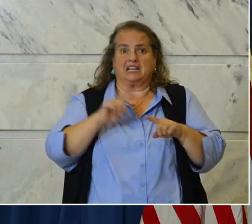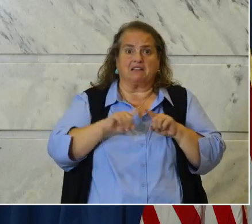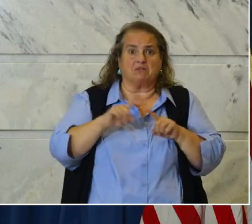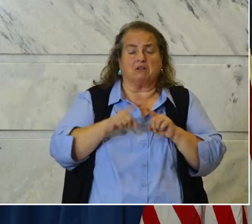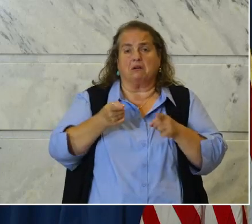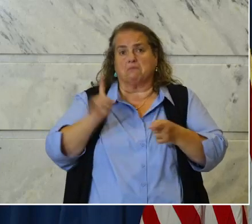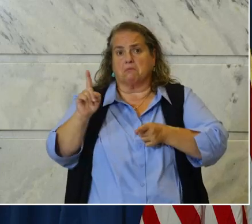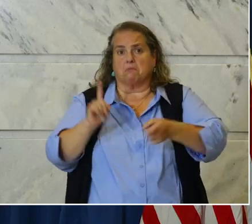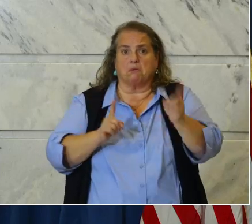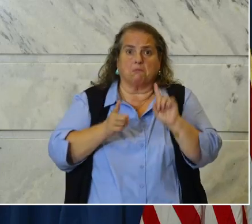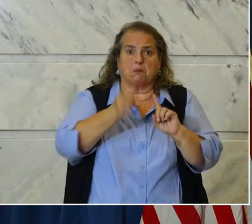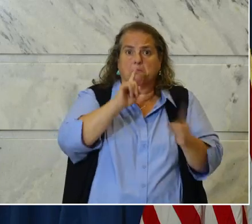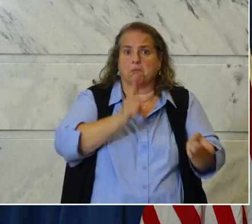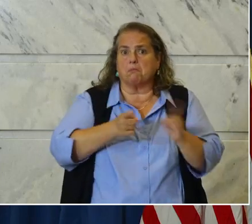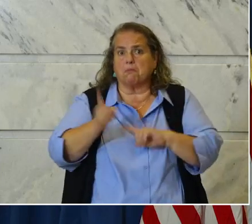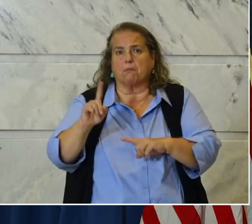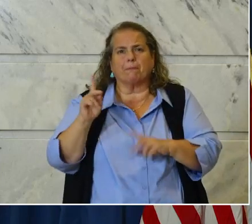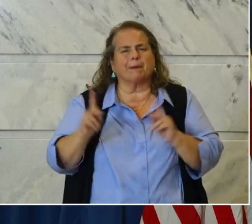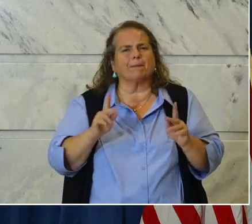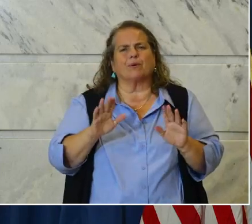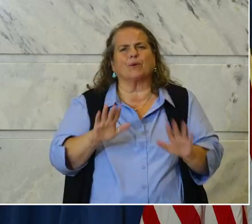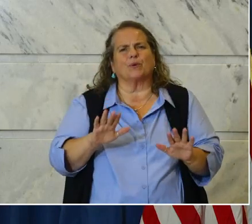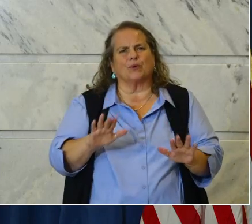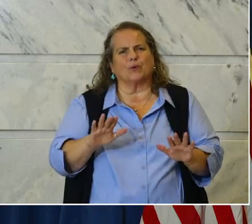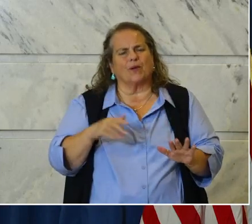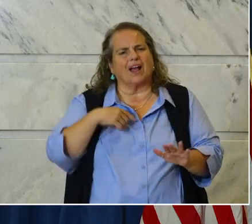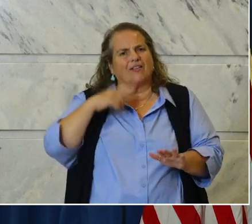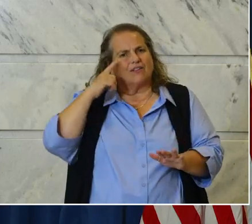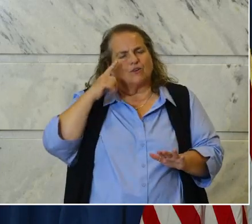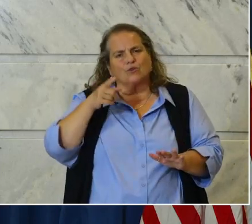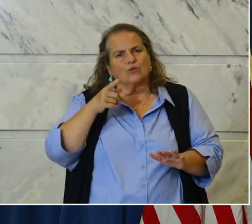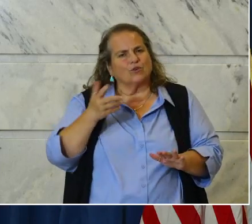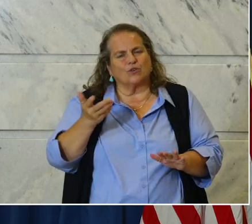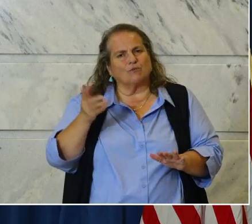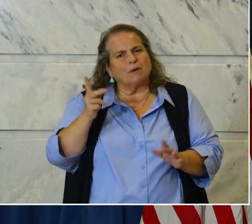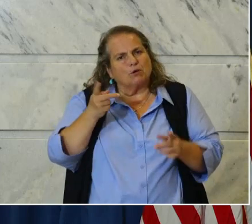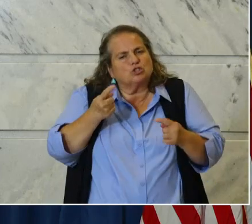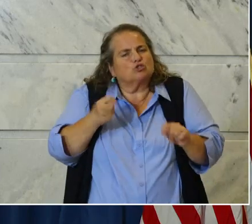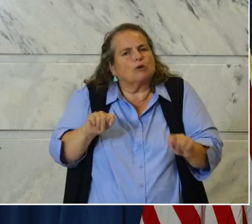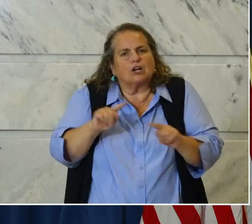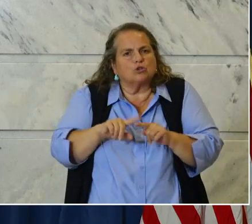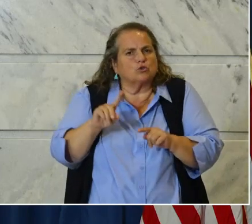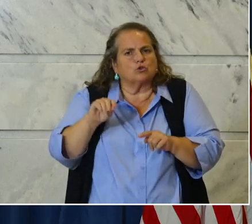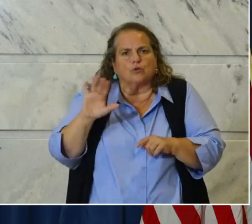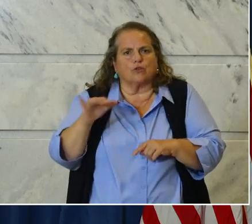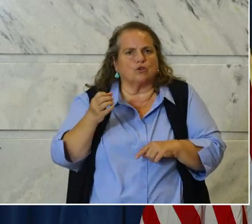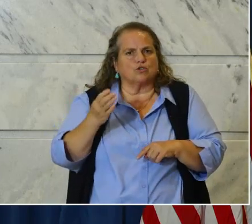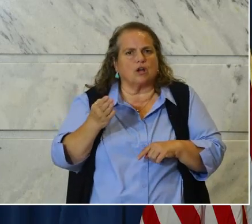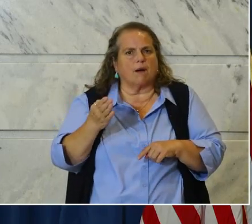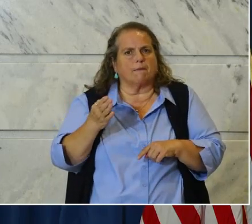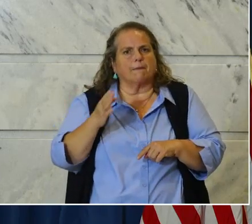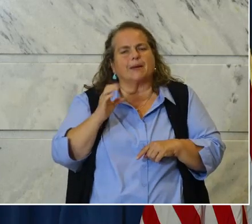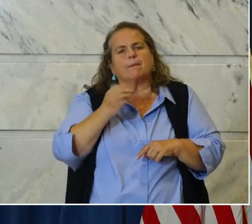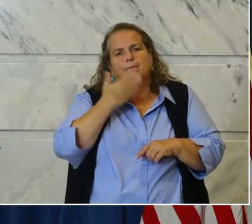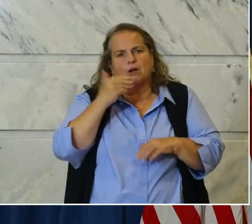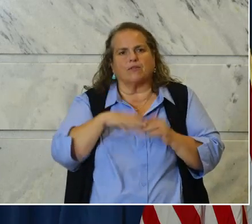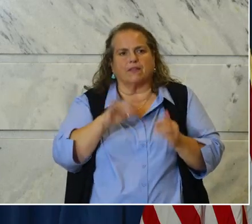towards folks that I think are just trying to do a good job. We ought to be a little bit better